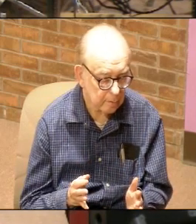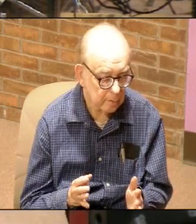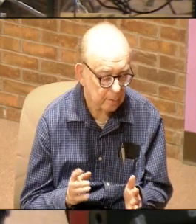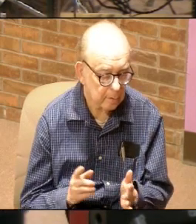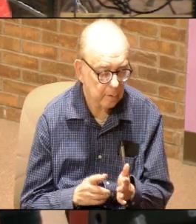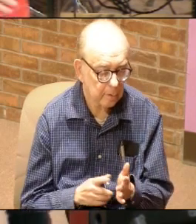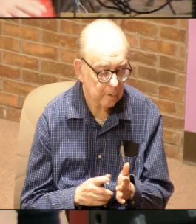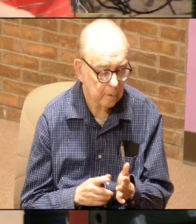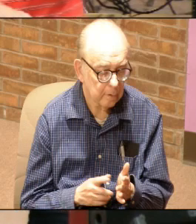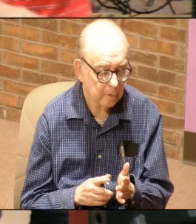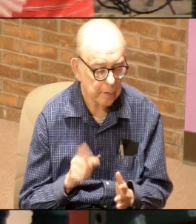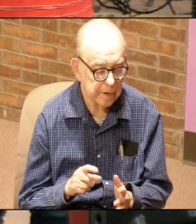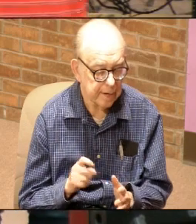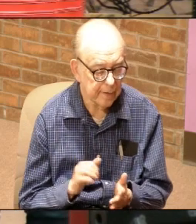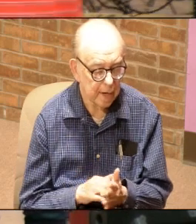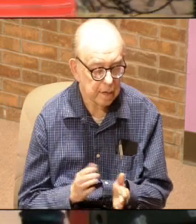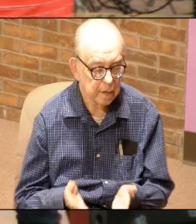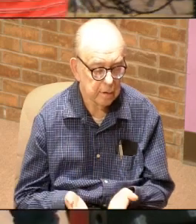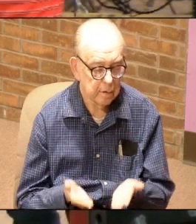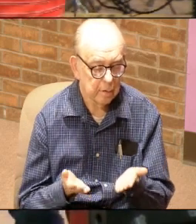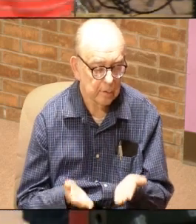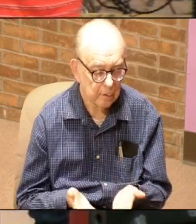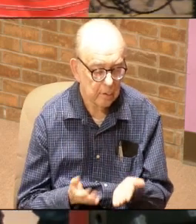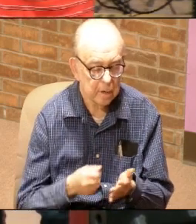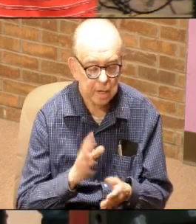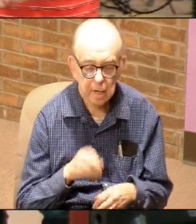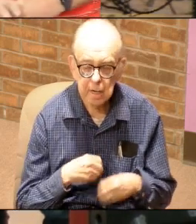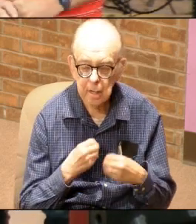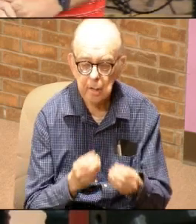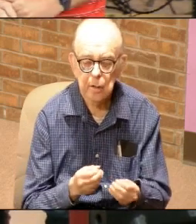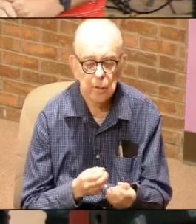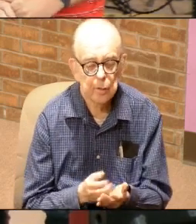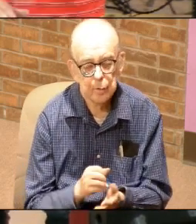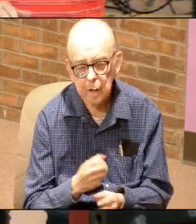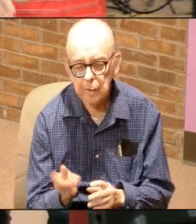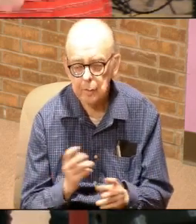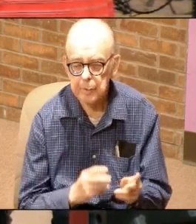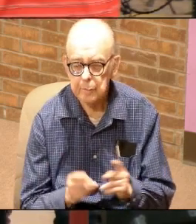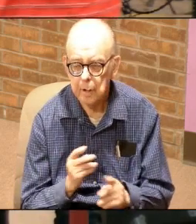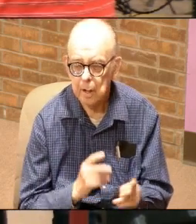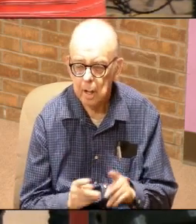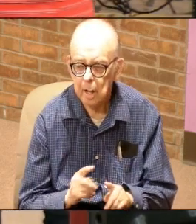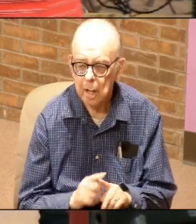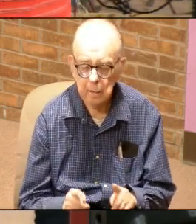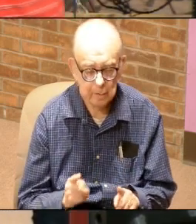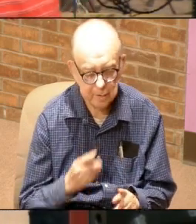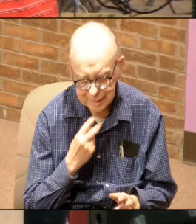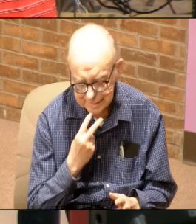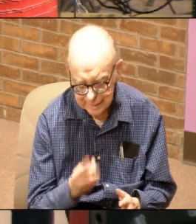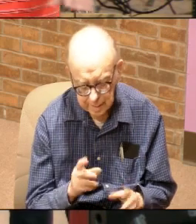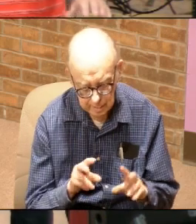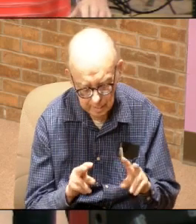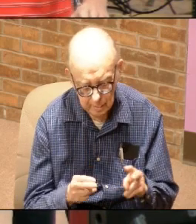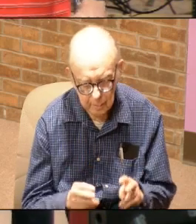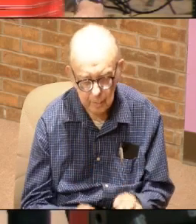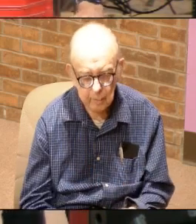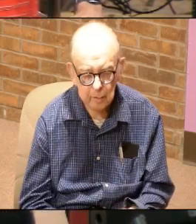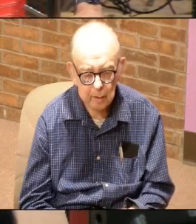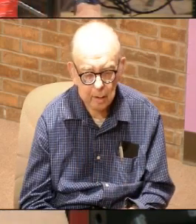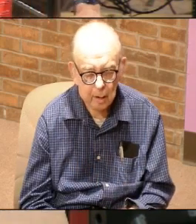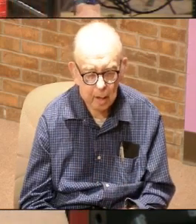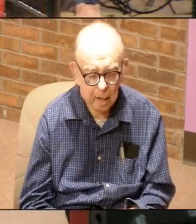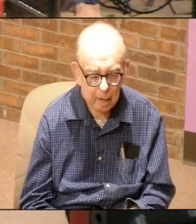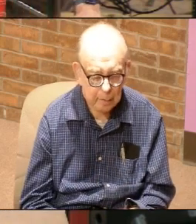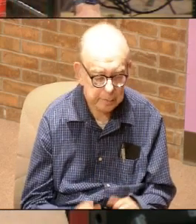And sometimes we need that encouragement, which God gives us through other people. But look at what he says.